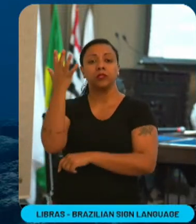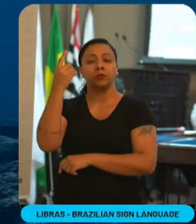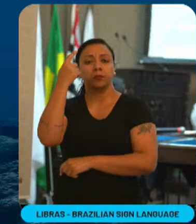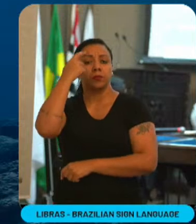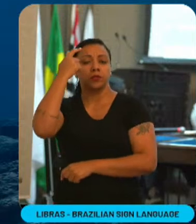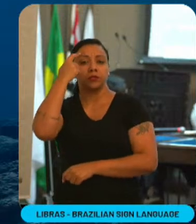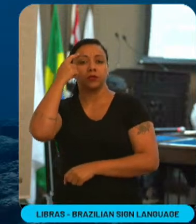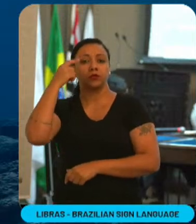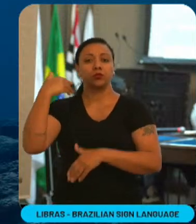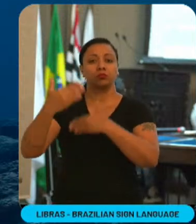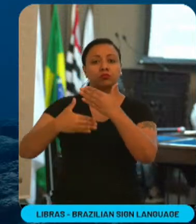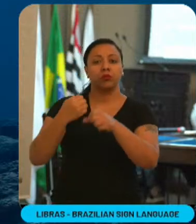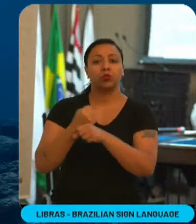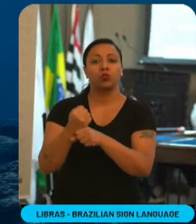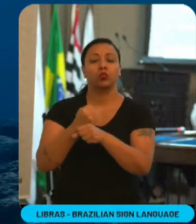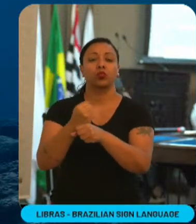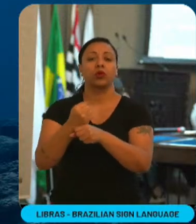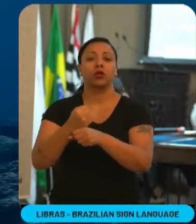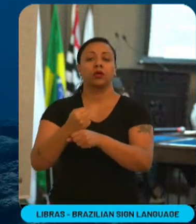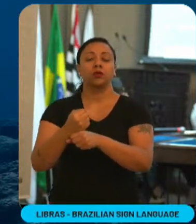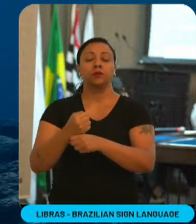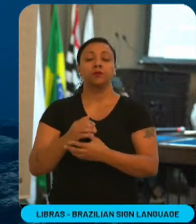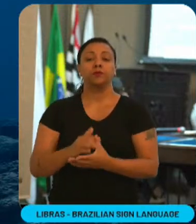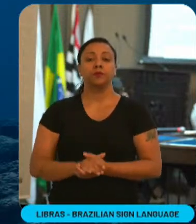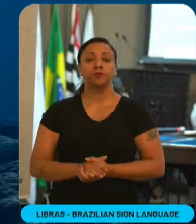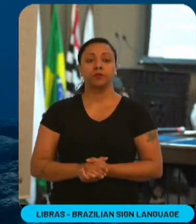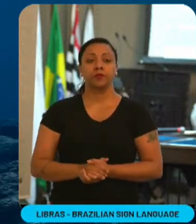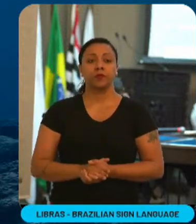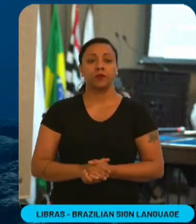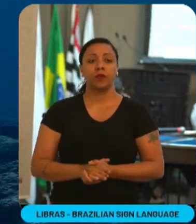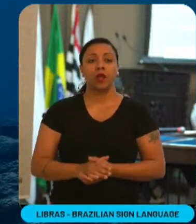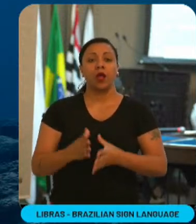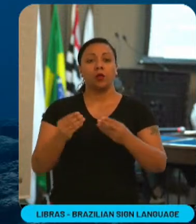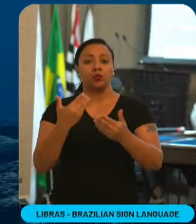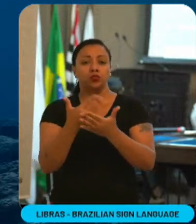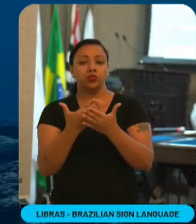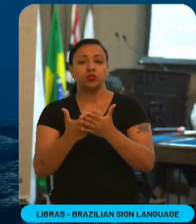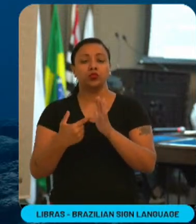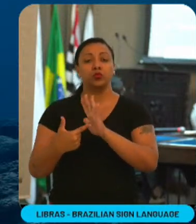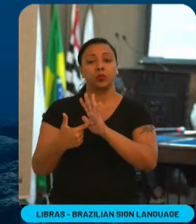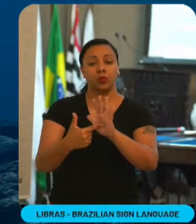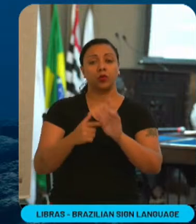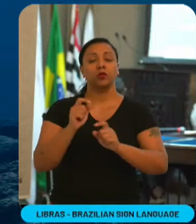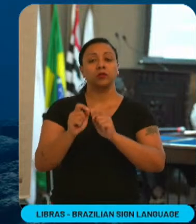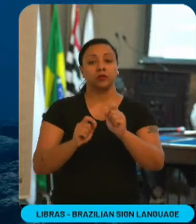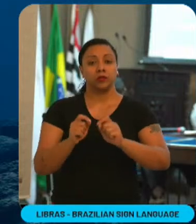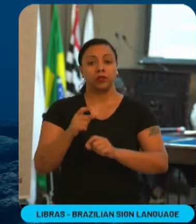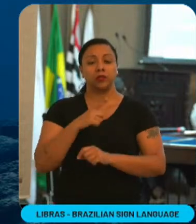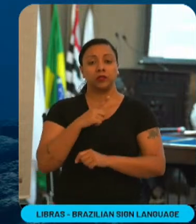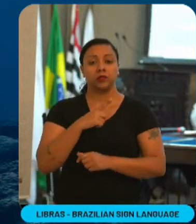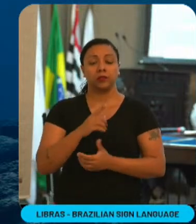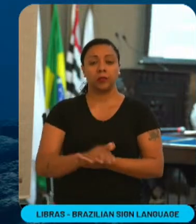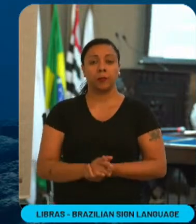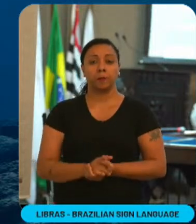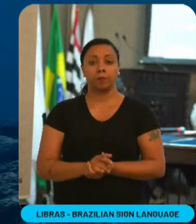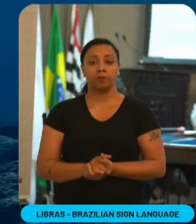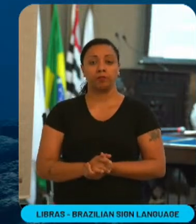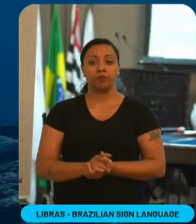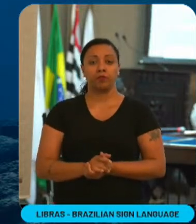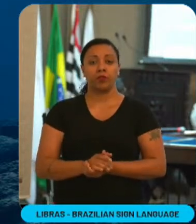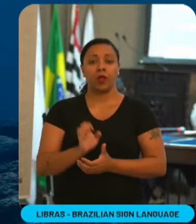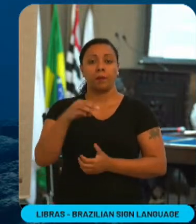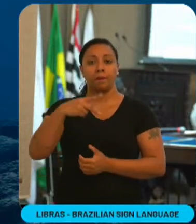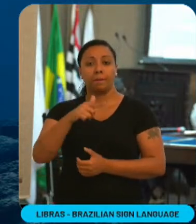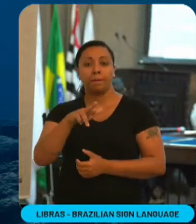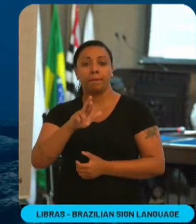think about climate and thinking about the coming in the next years and decades.